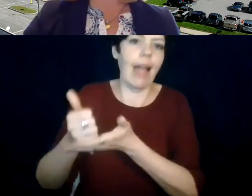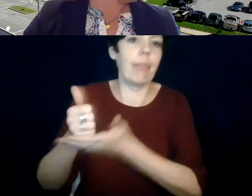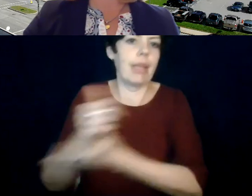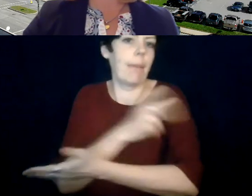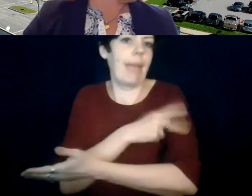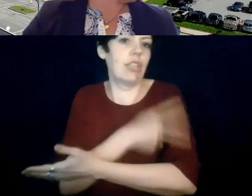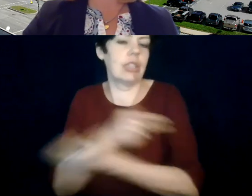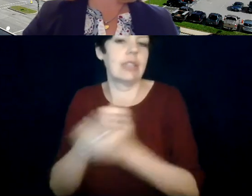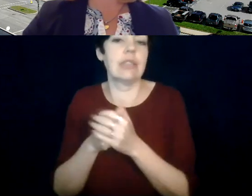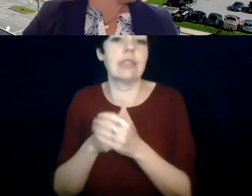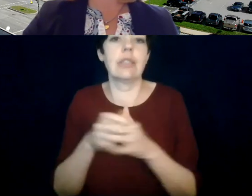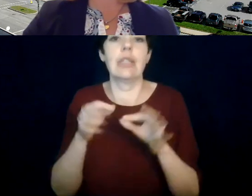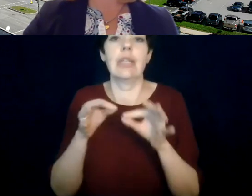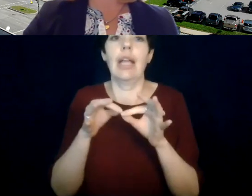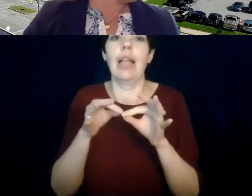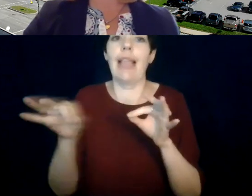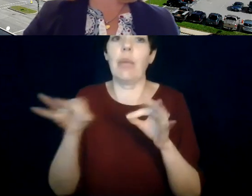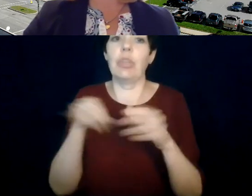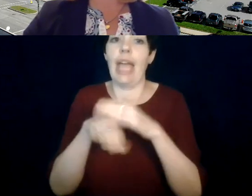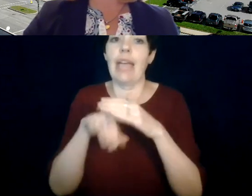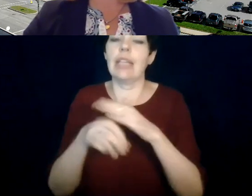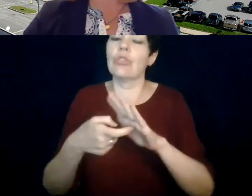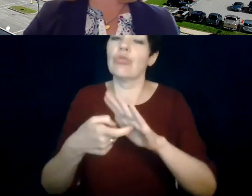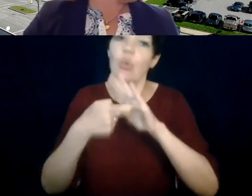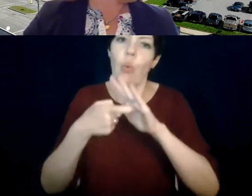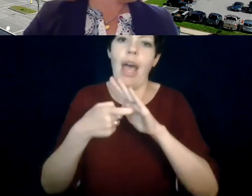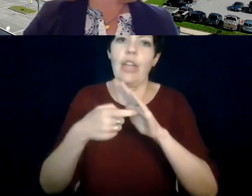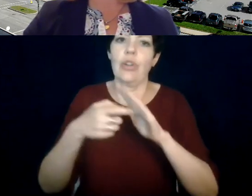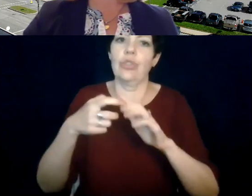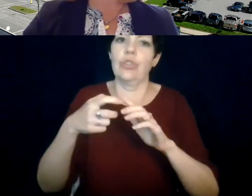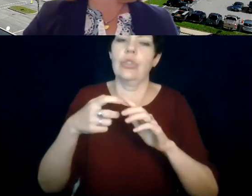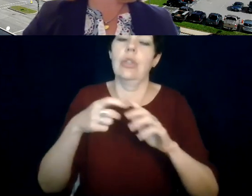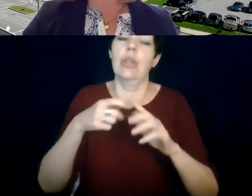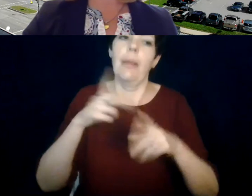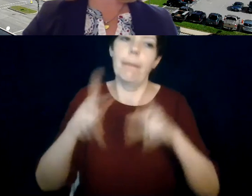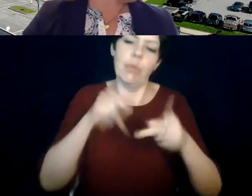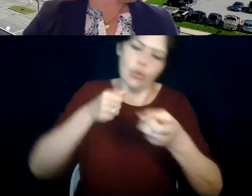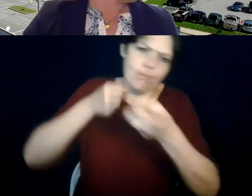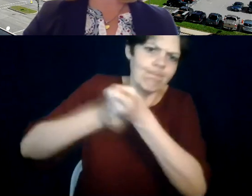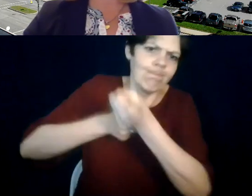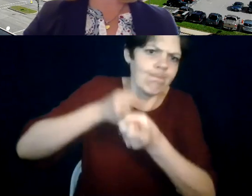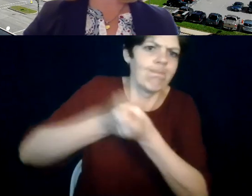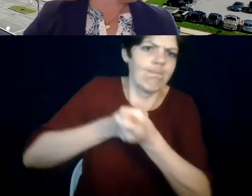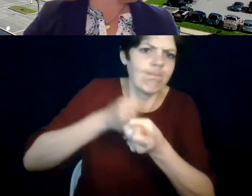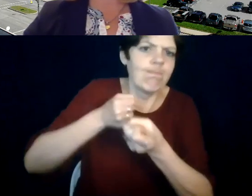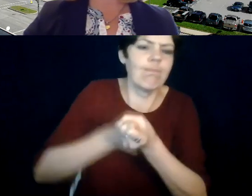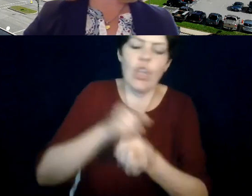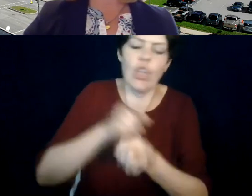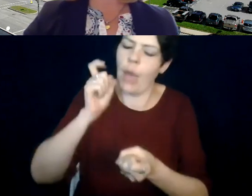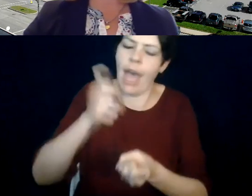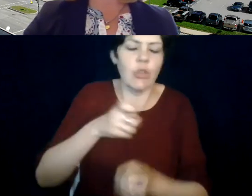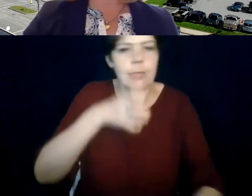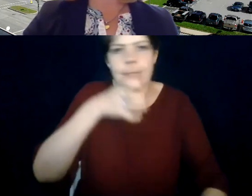as we'll find today, doesn't work without champions like Oscar. You need to be a fierce